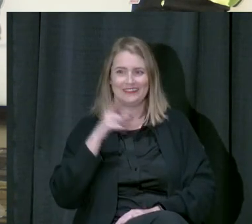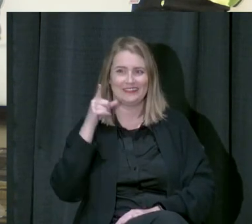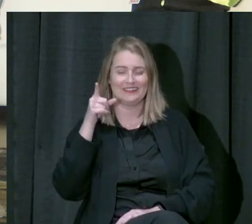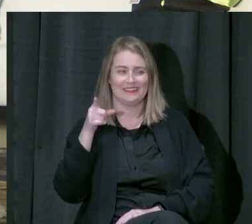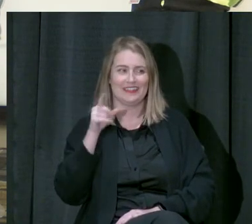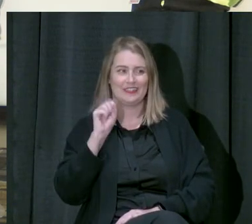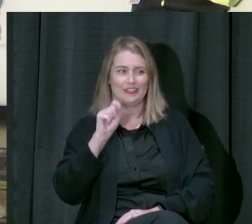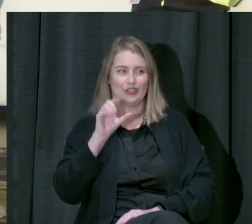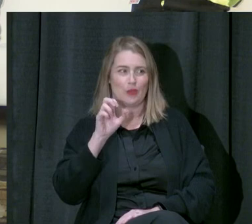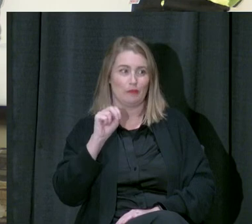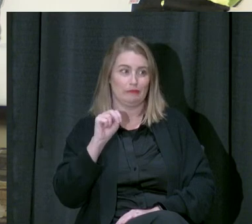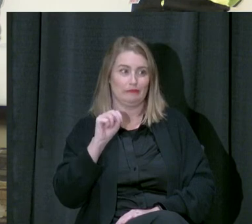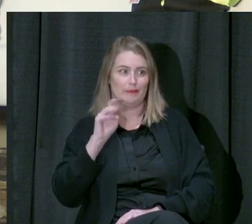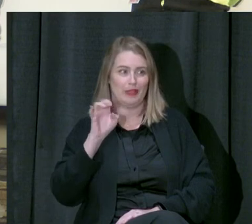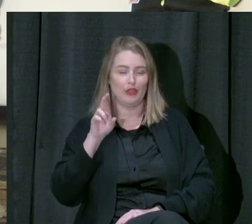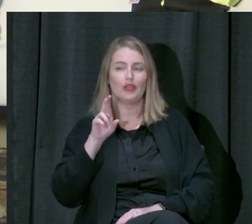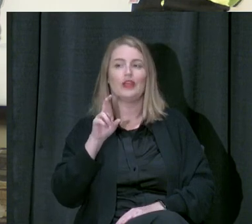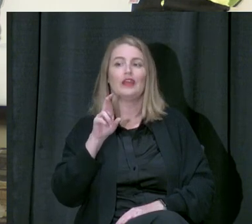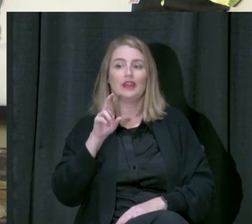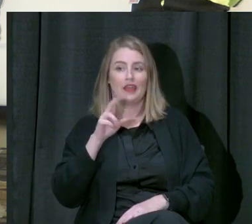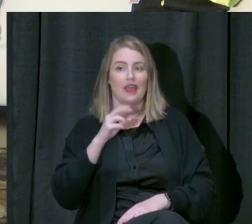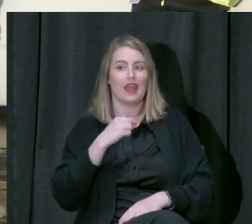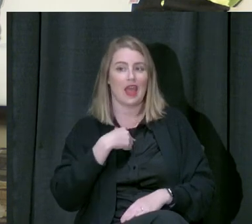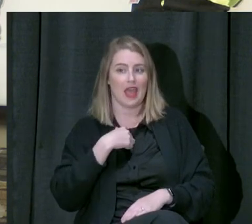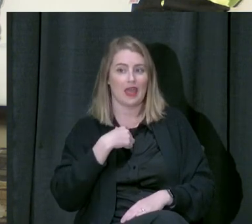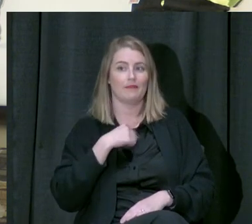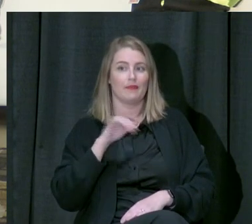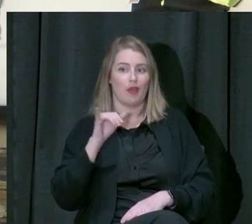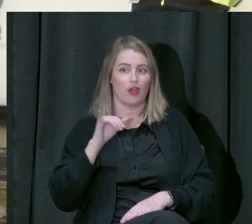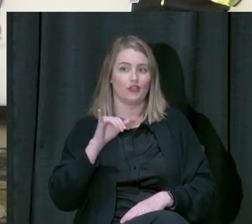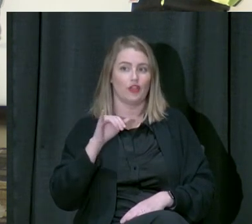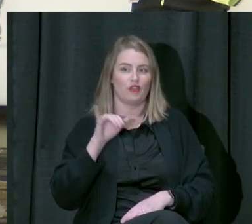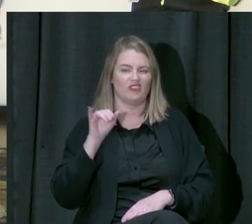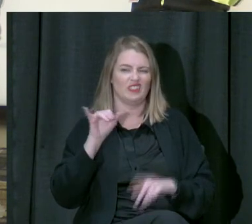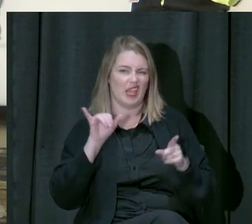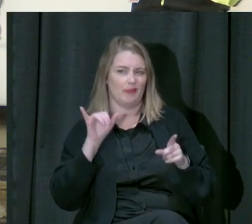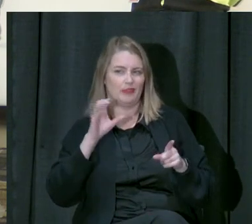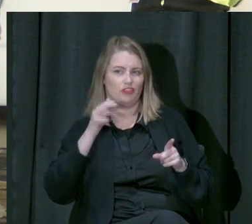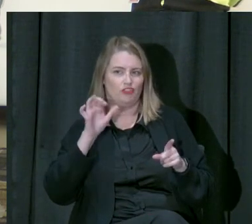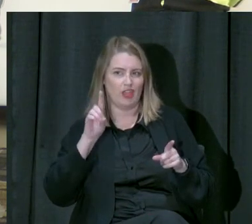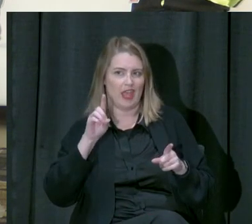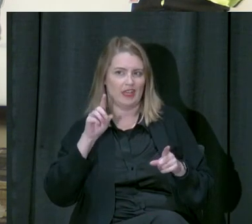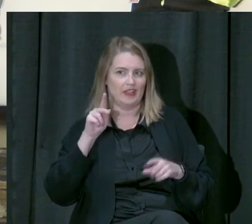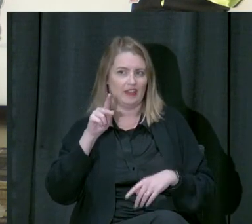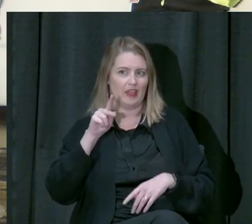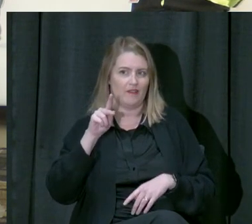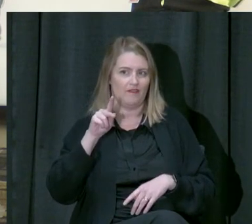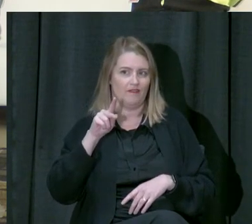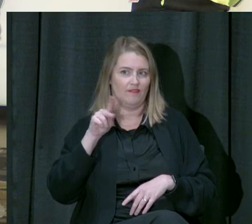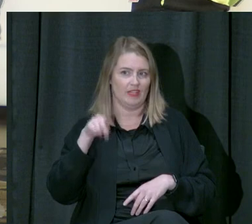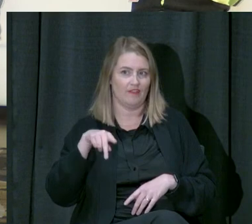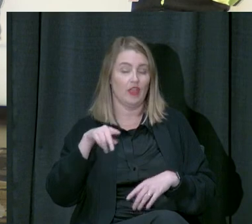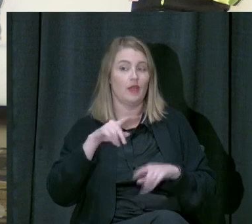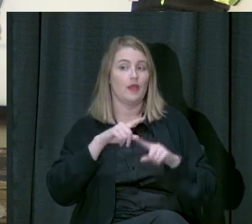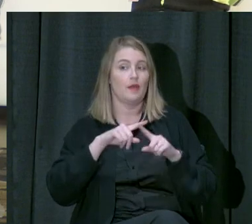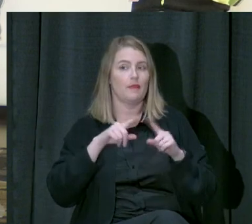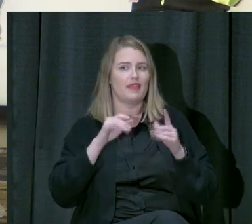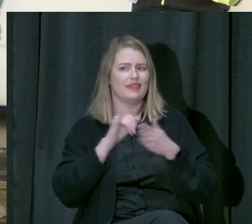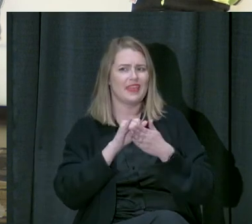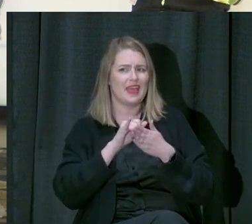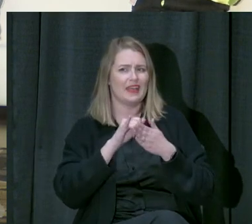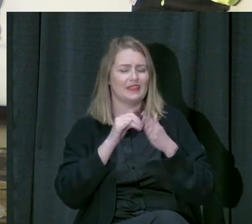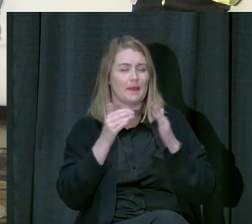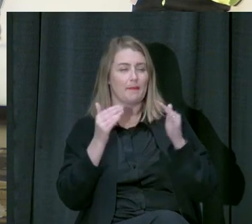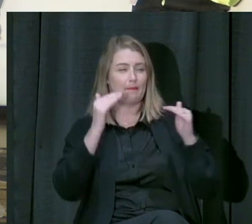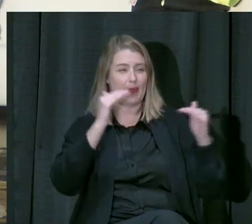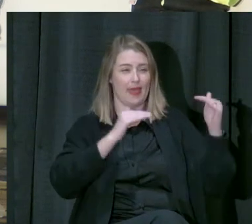Miller, I'm with Tamman, also based in the Philadelphia region as Chad is. I have a question about balancing design aesthetic